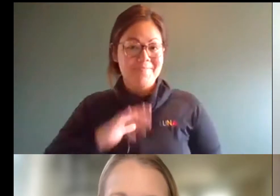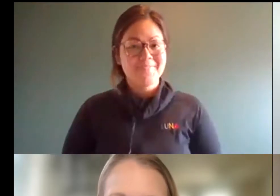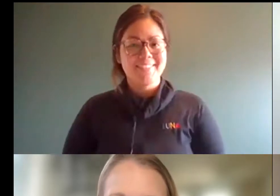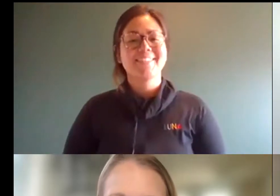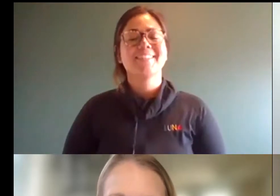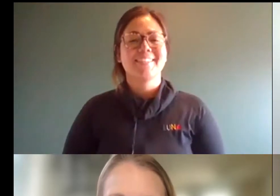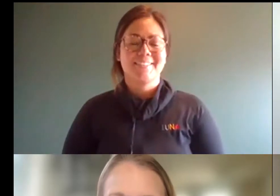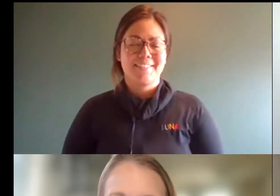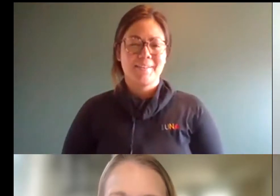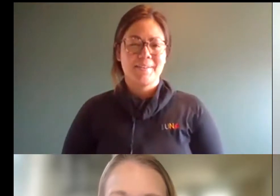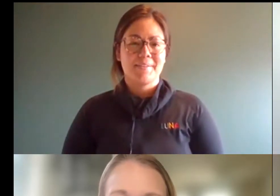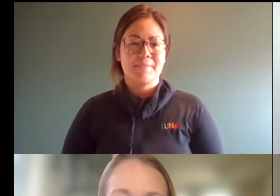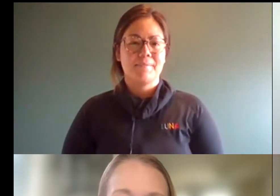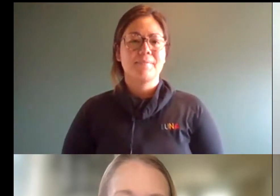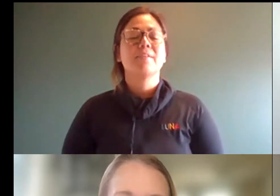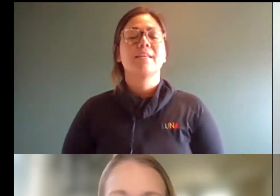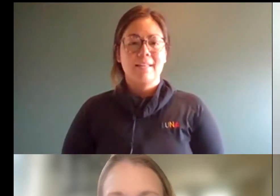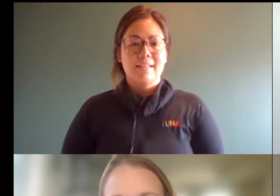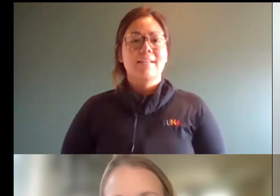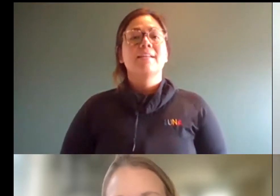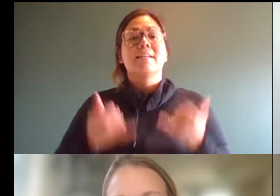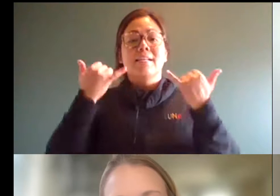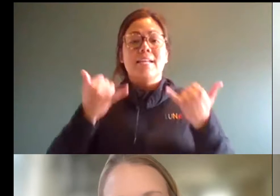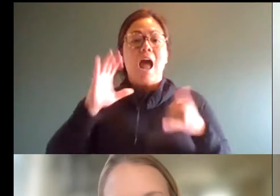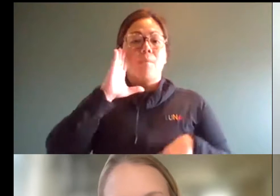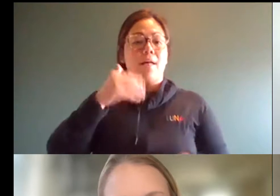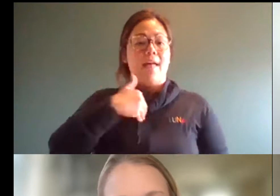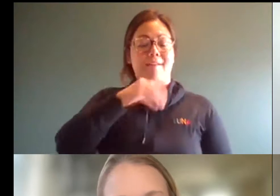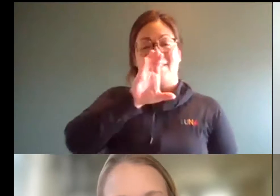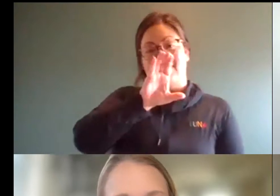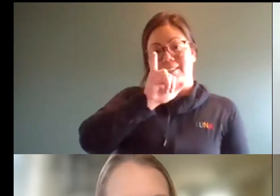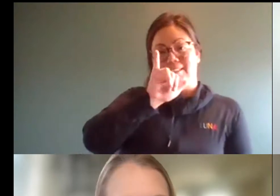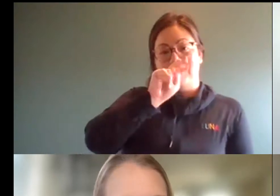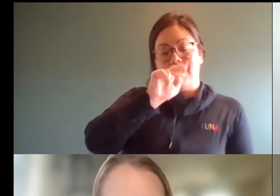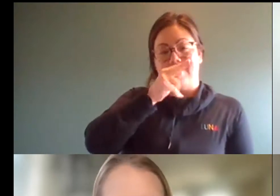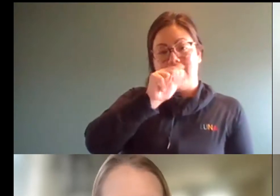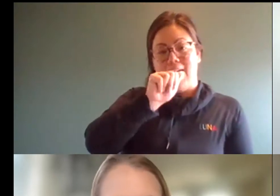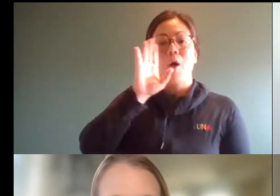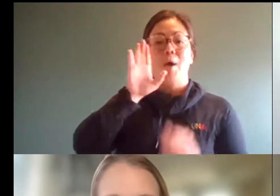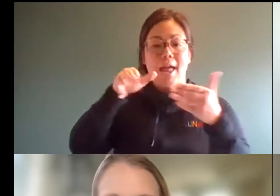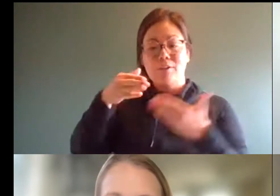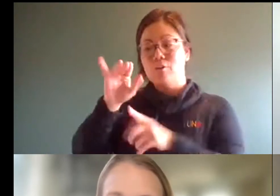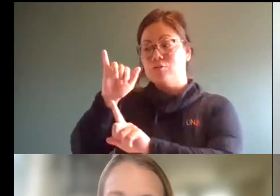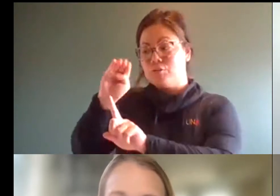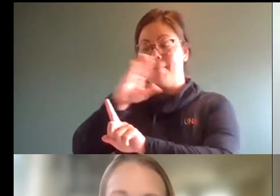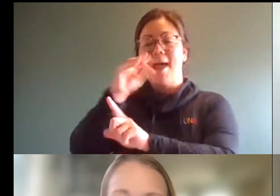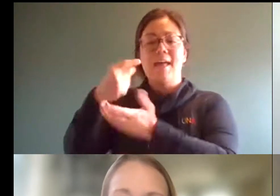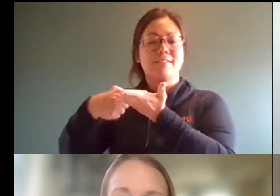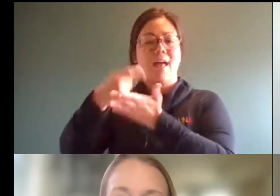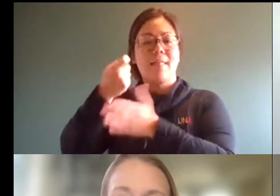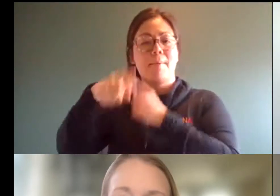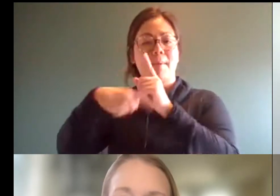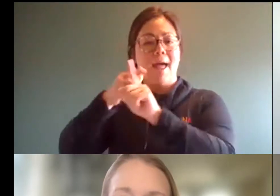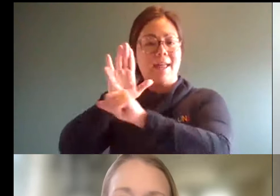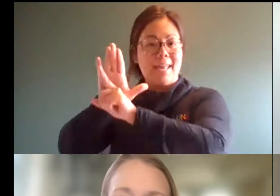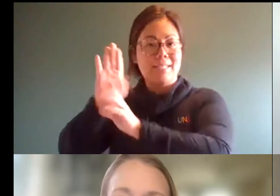we go. So now we're going to have Cynthia, she's going to introduce Jim and talk a little bit about his background,